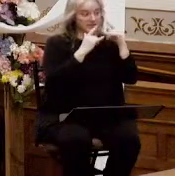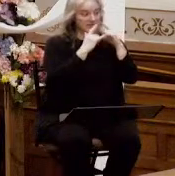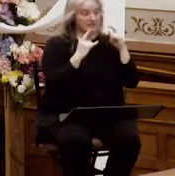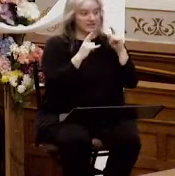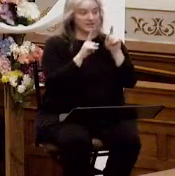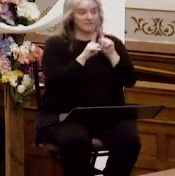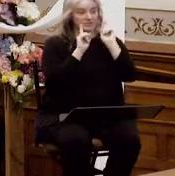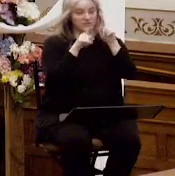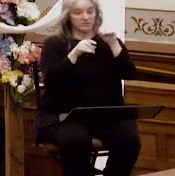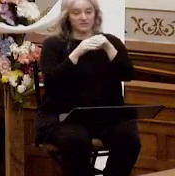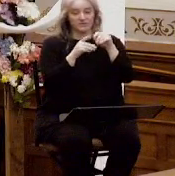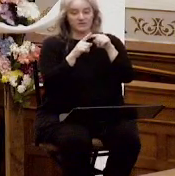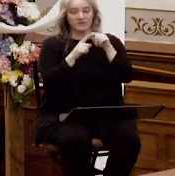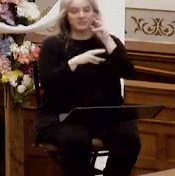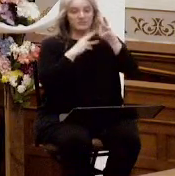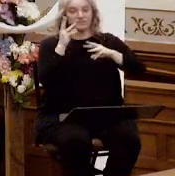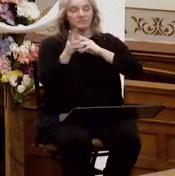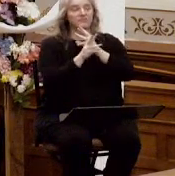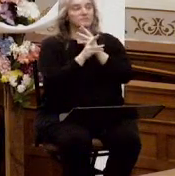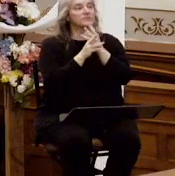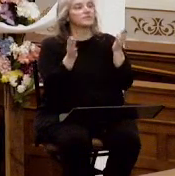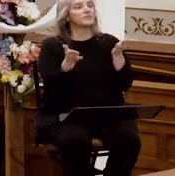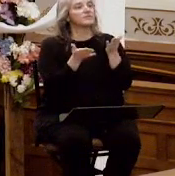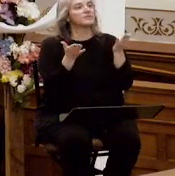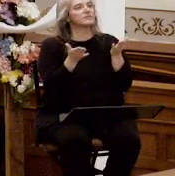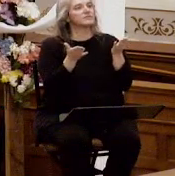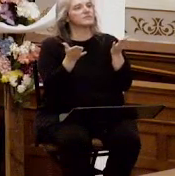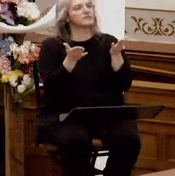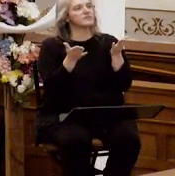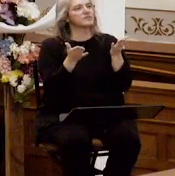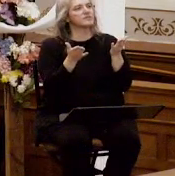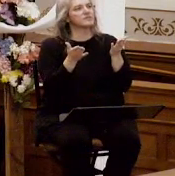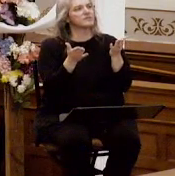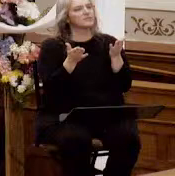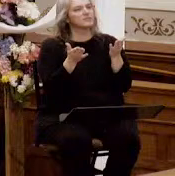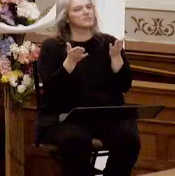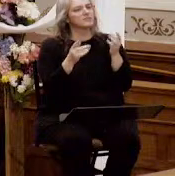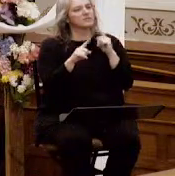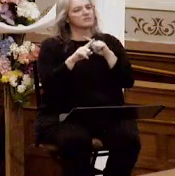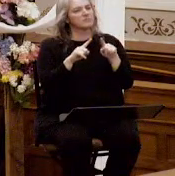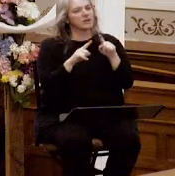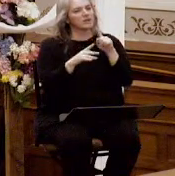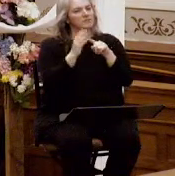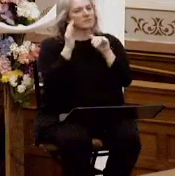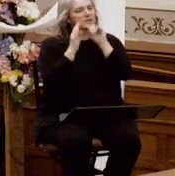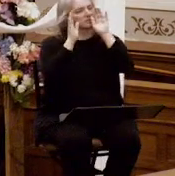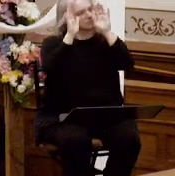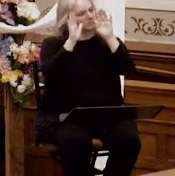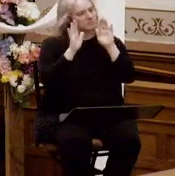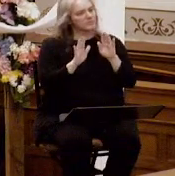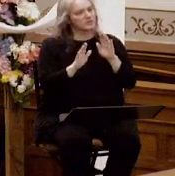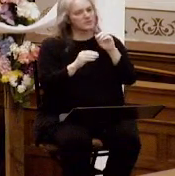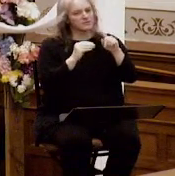into the world to serve. But what is great about Placerville is it's a place